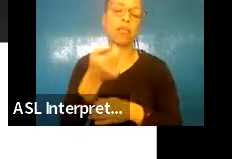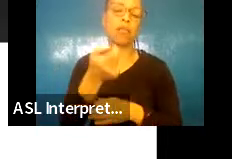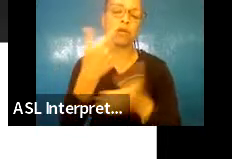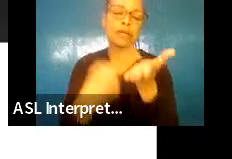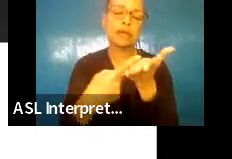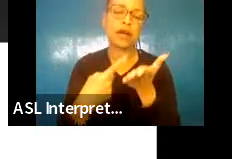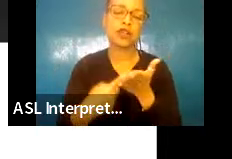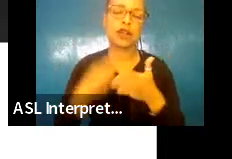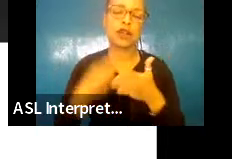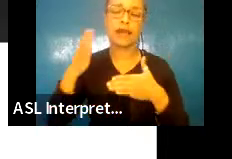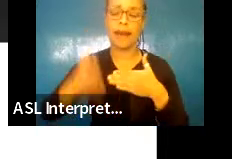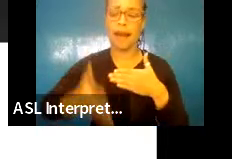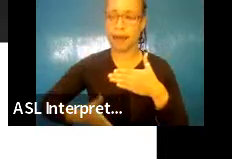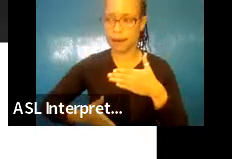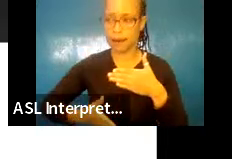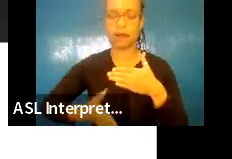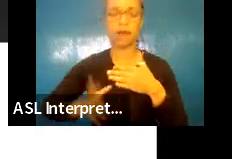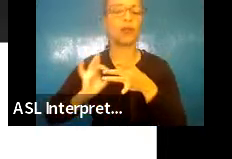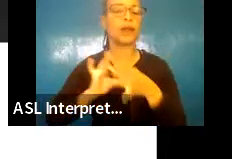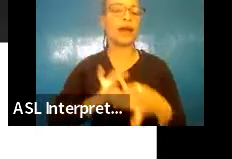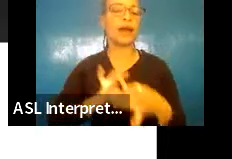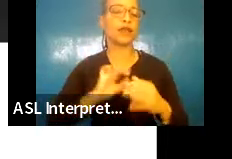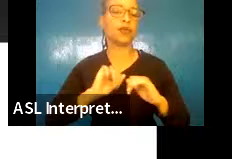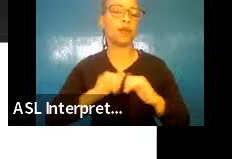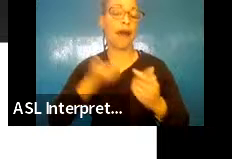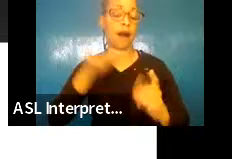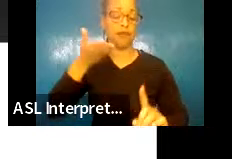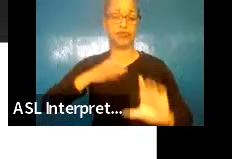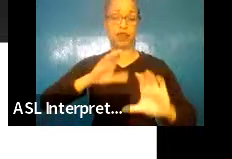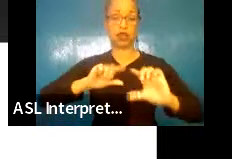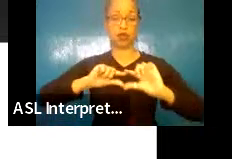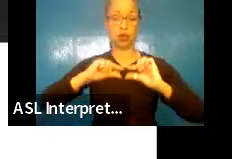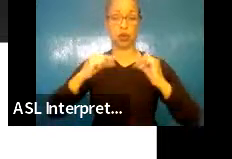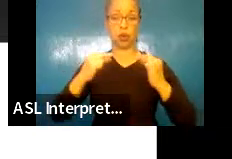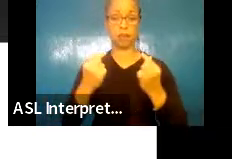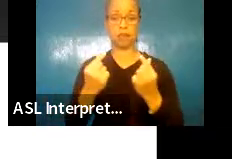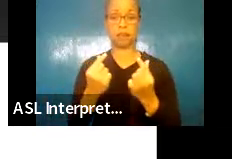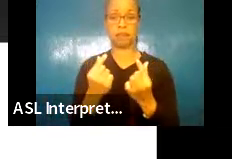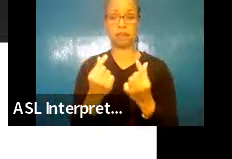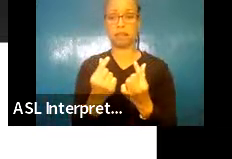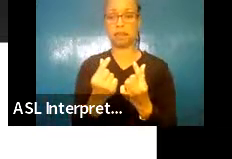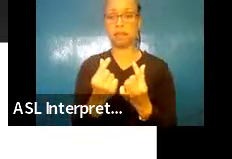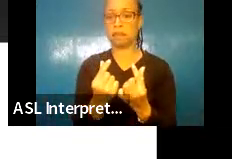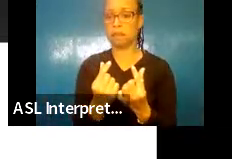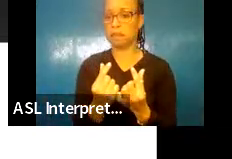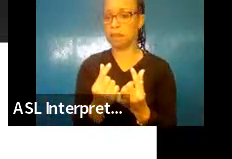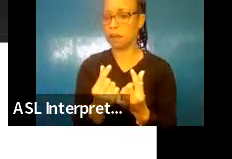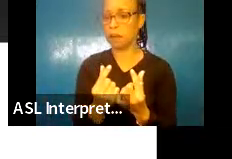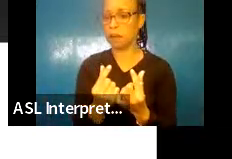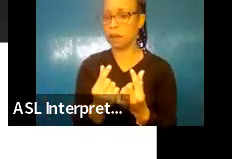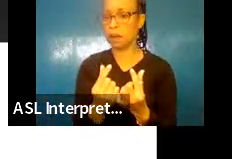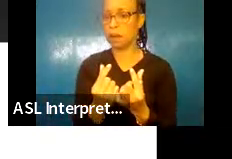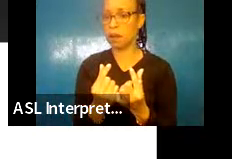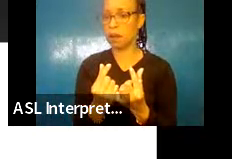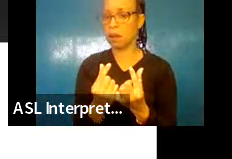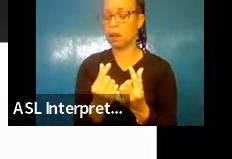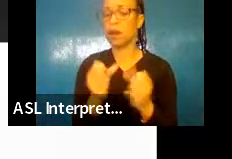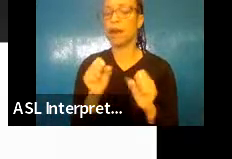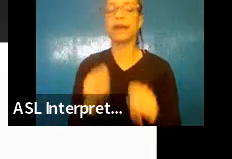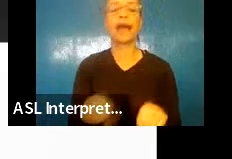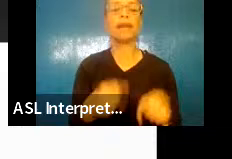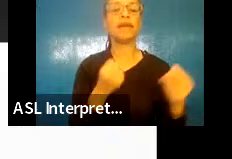end about how this group might partner with us for a strategic